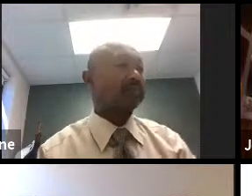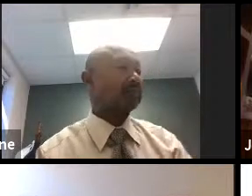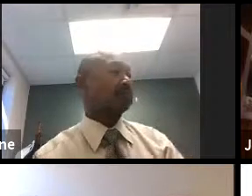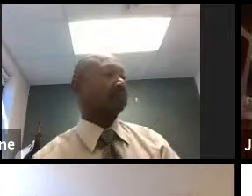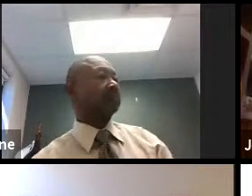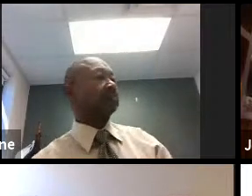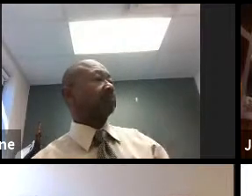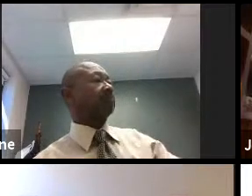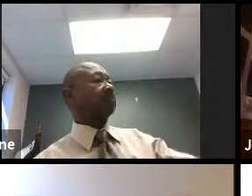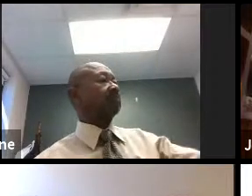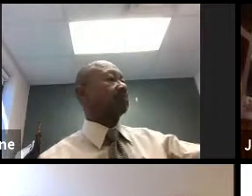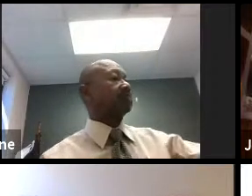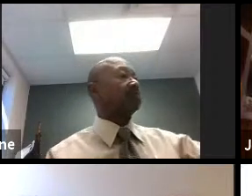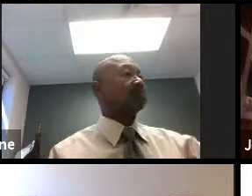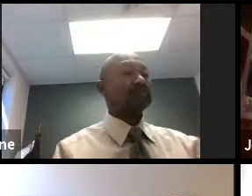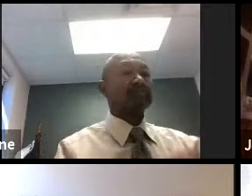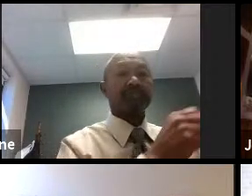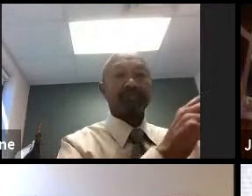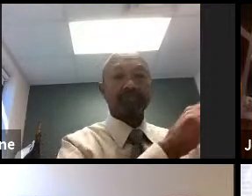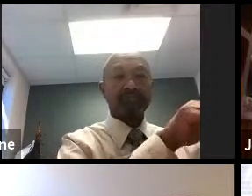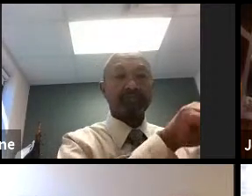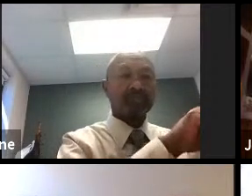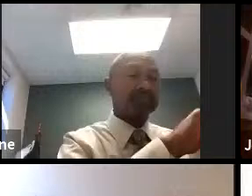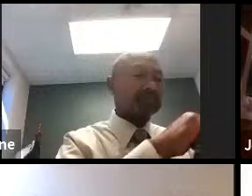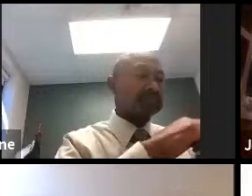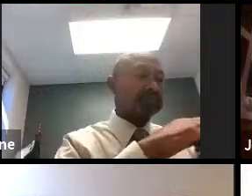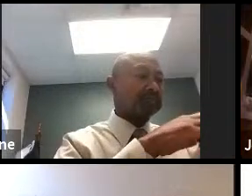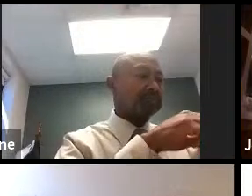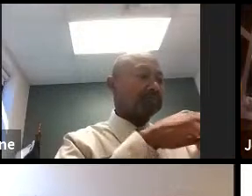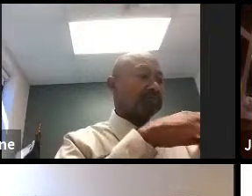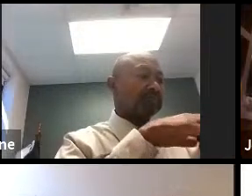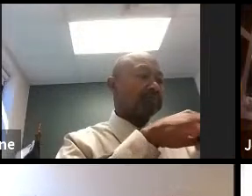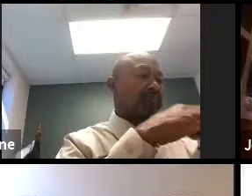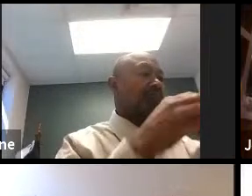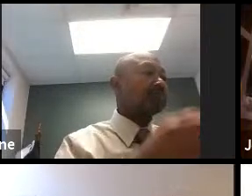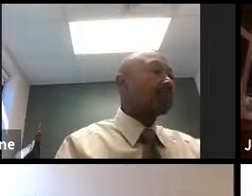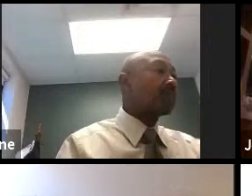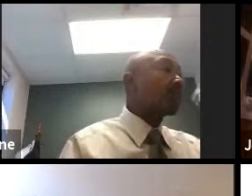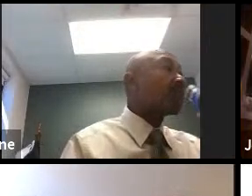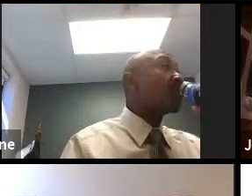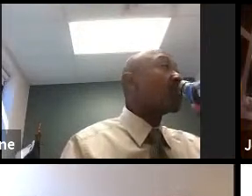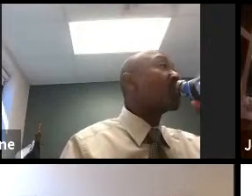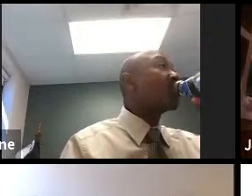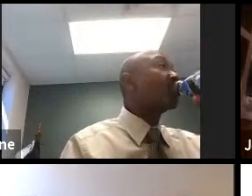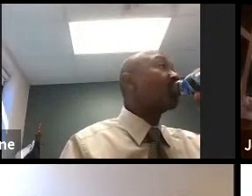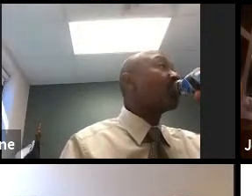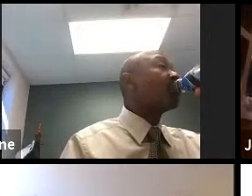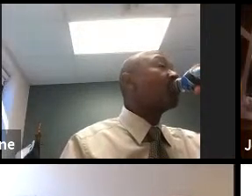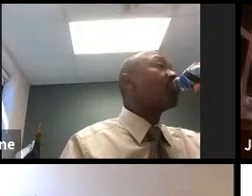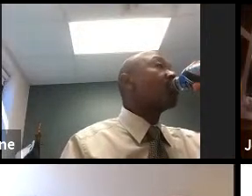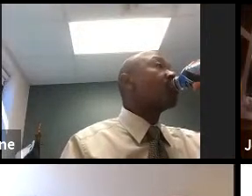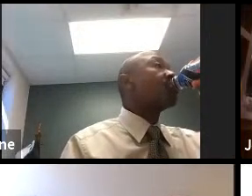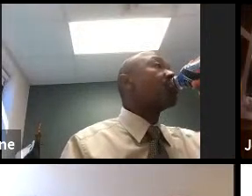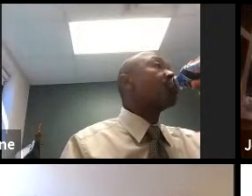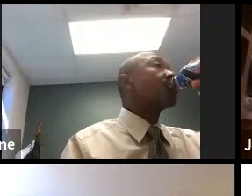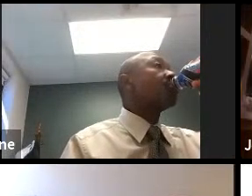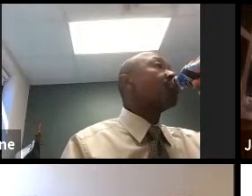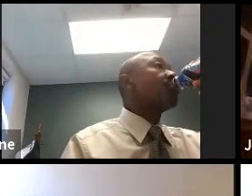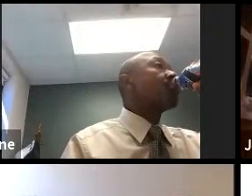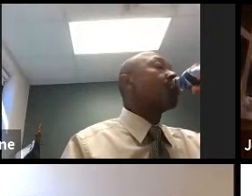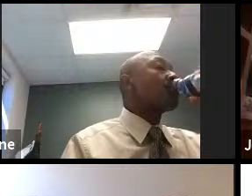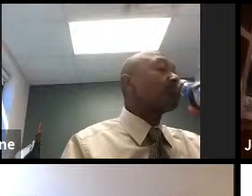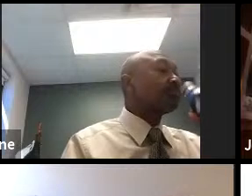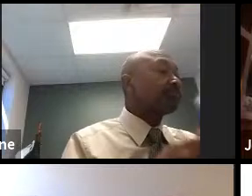multiple communities in different towns, they even leased a car, hired people to travel between the